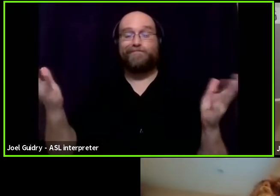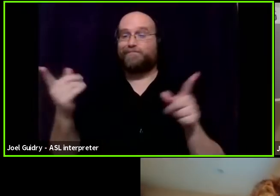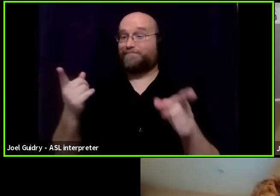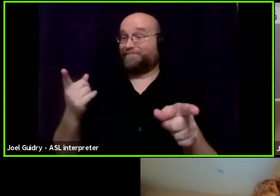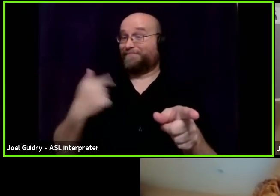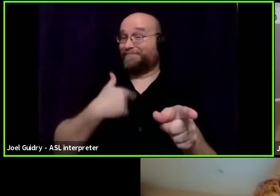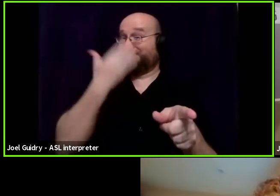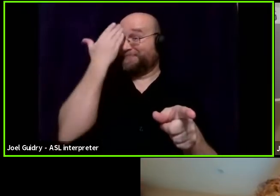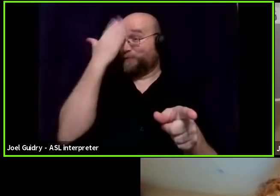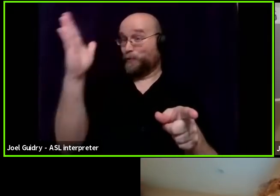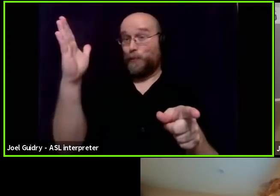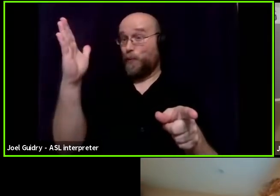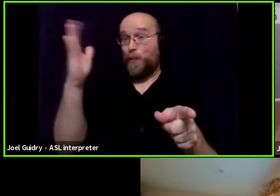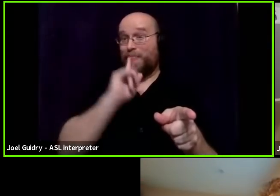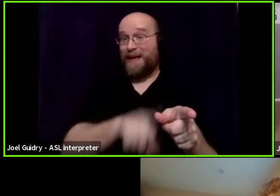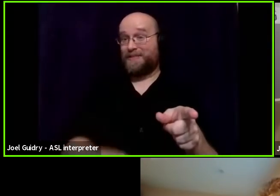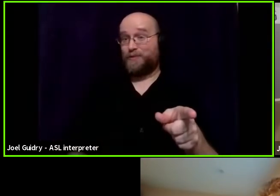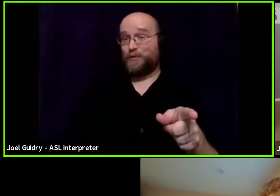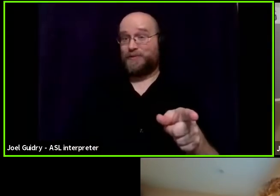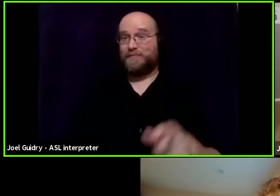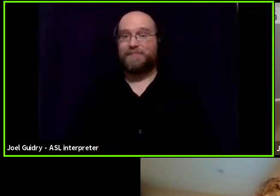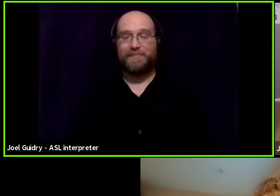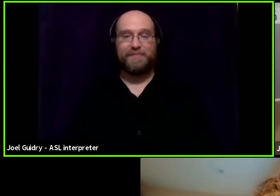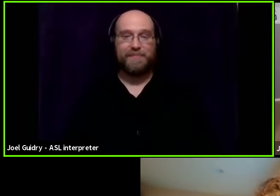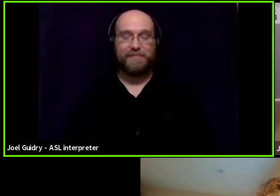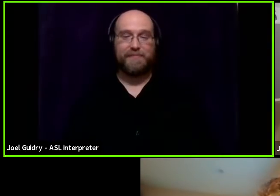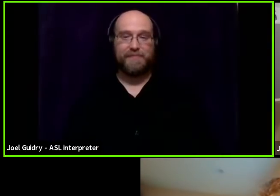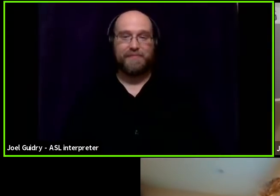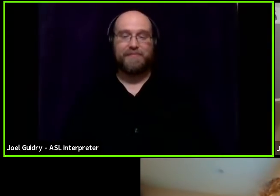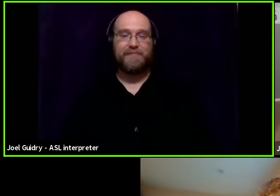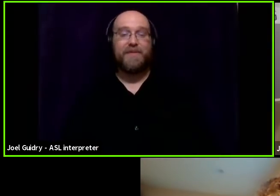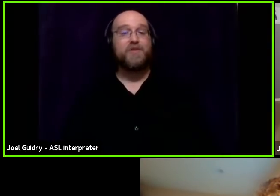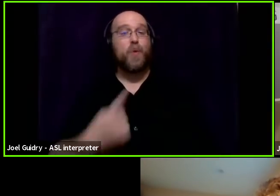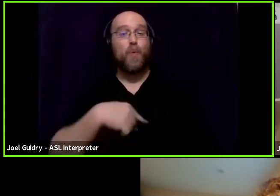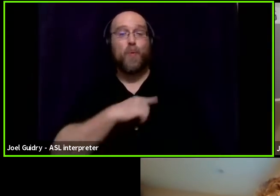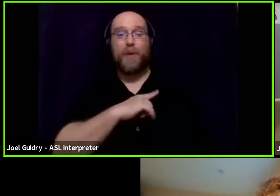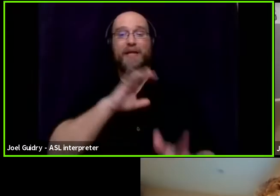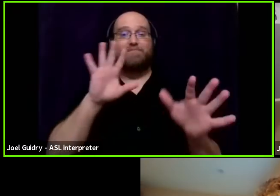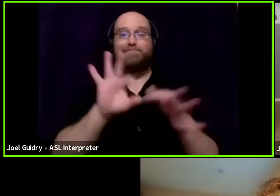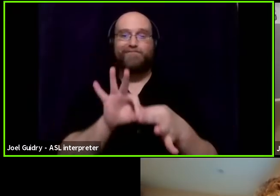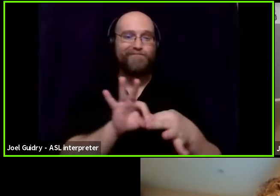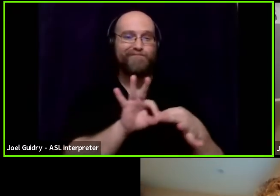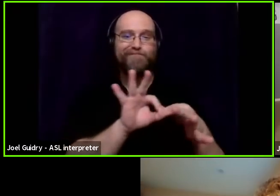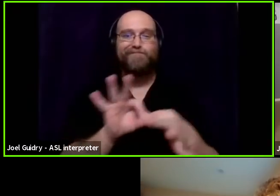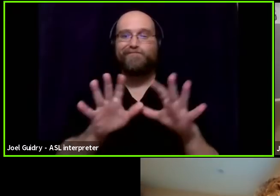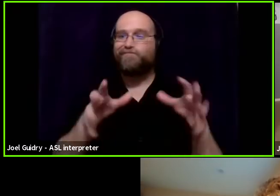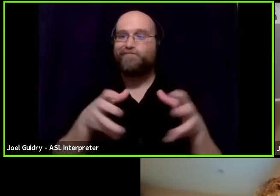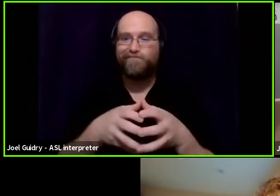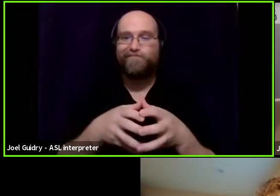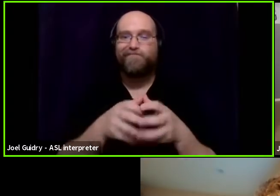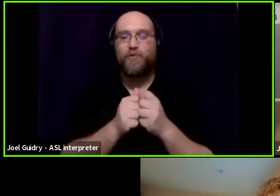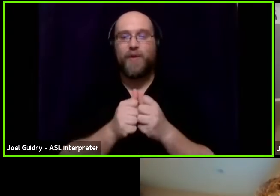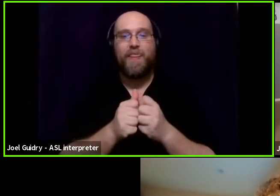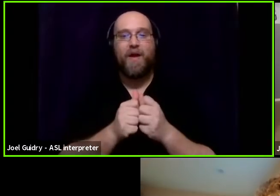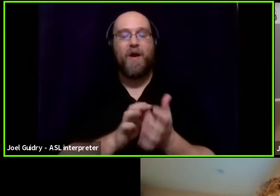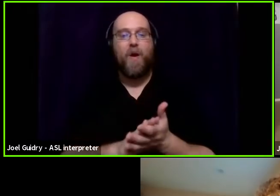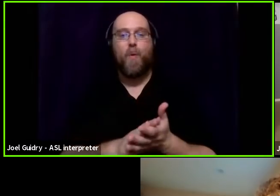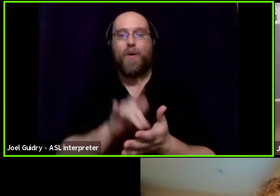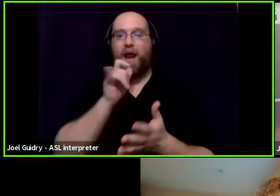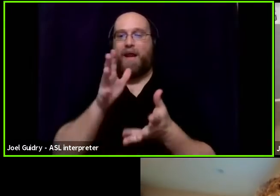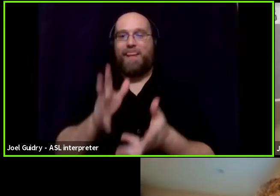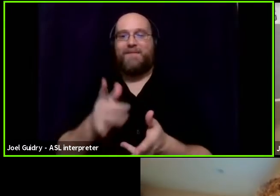the answers, and standing together so that that can happen and we're not leaving anyone alone.